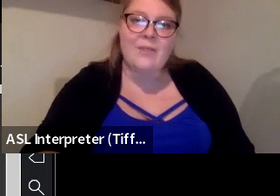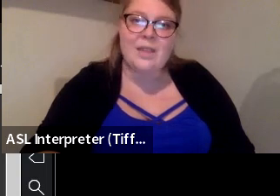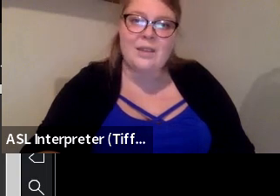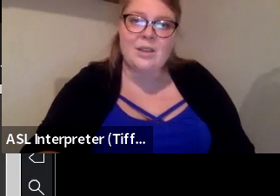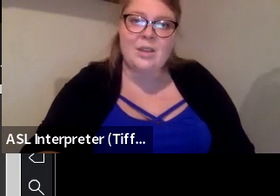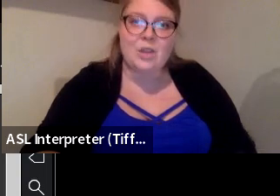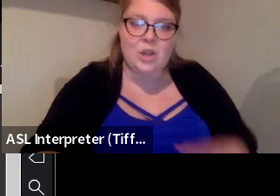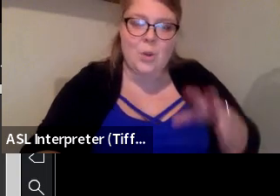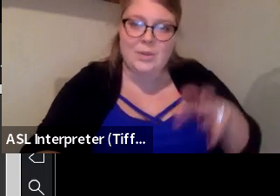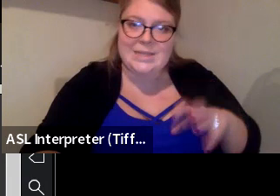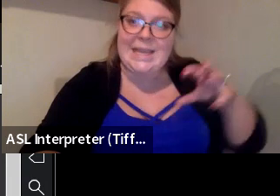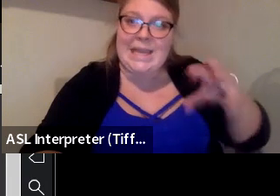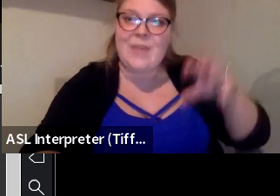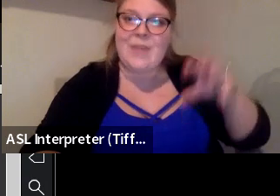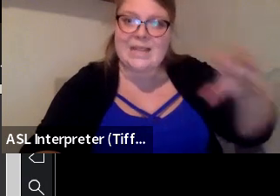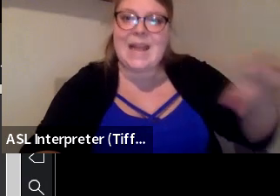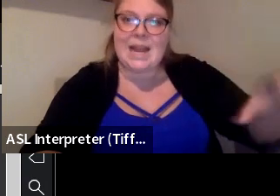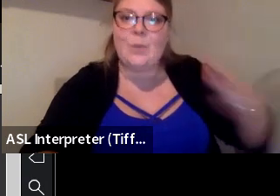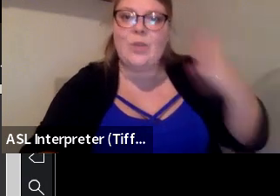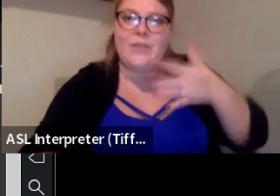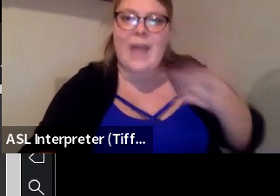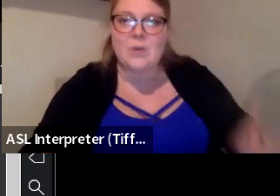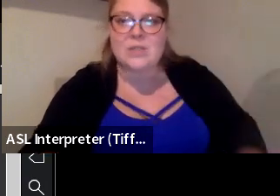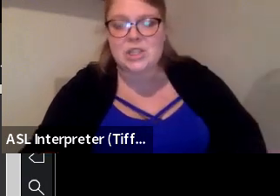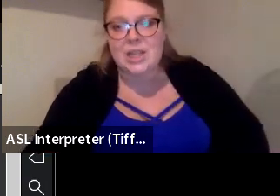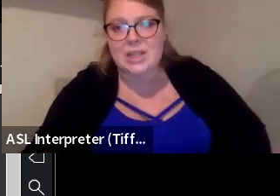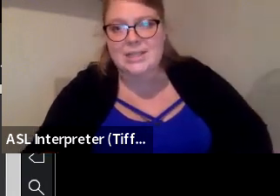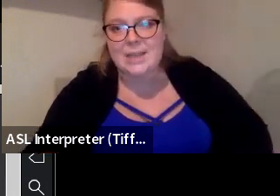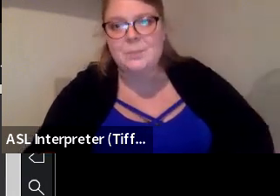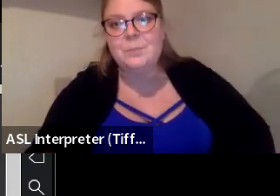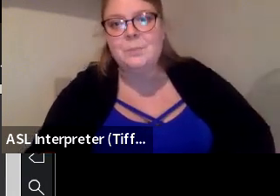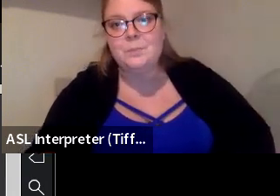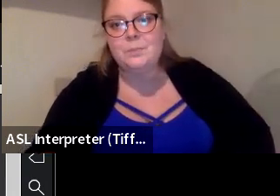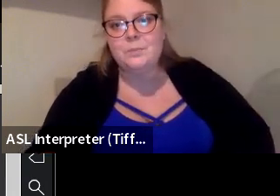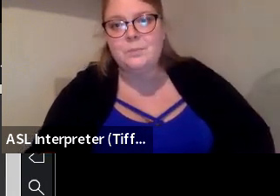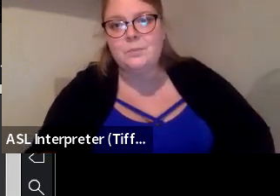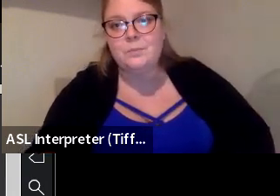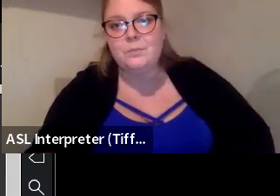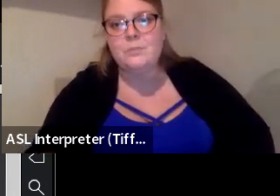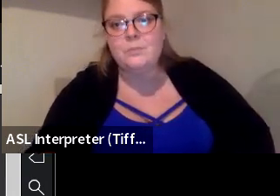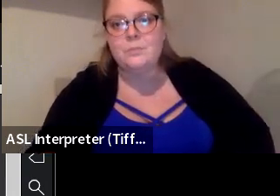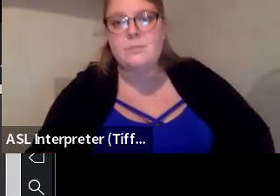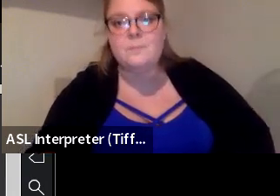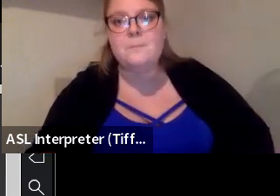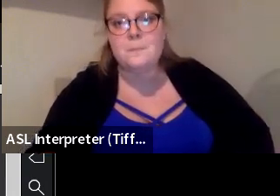for having, to keep that aesthetic with all of the houses looking the same.